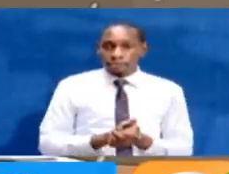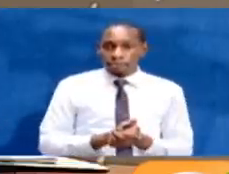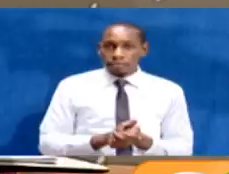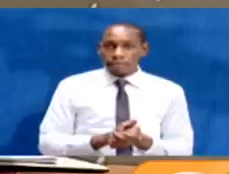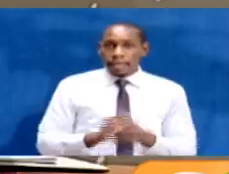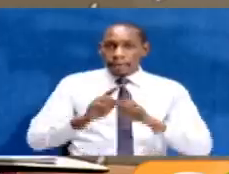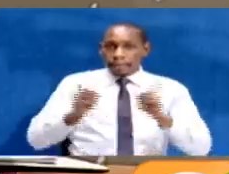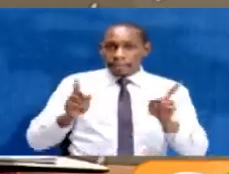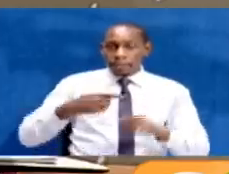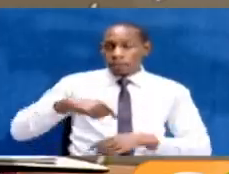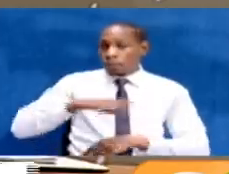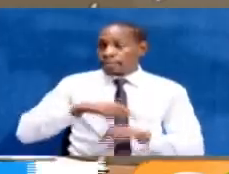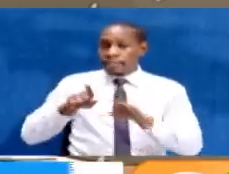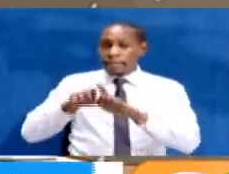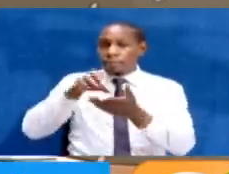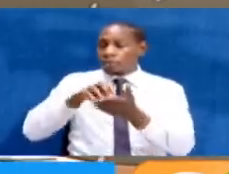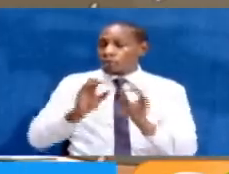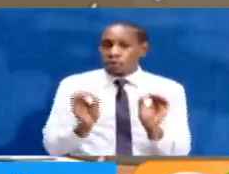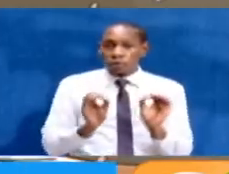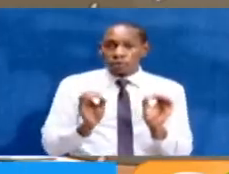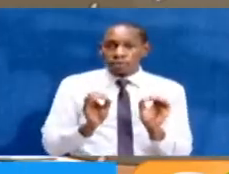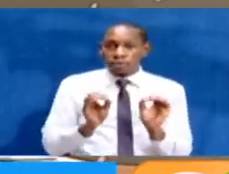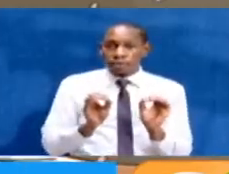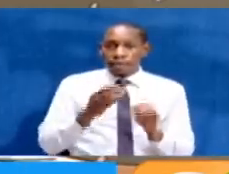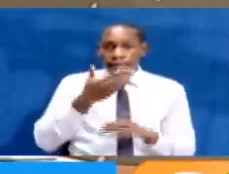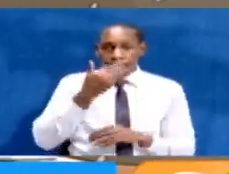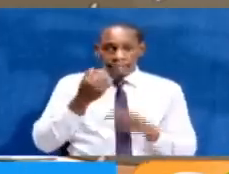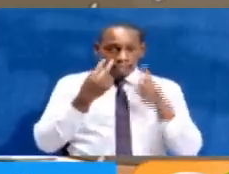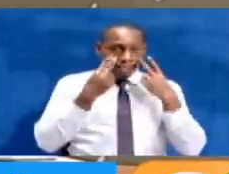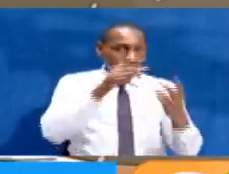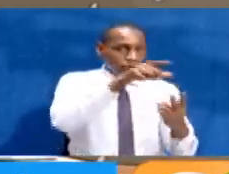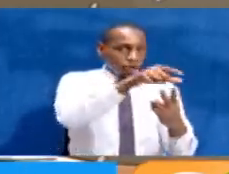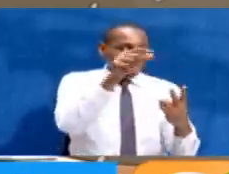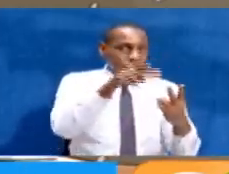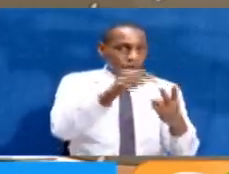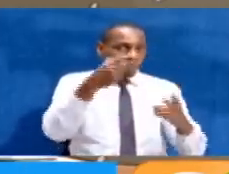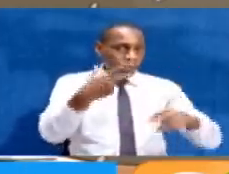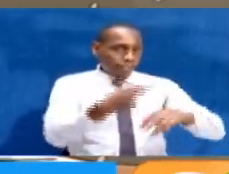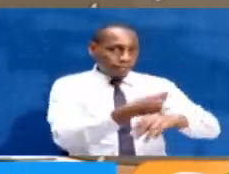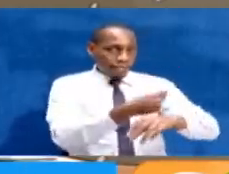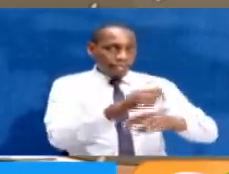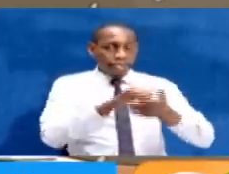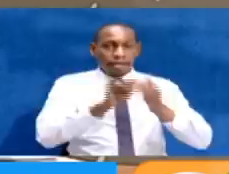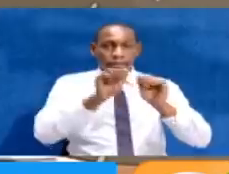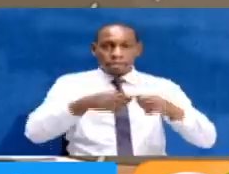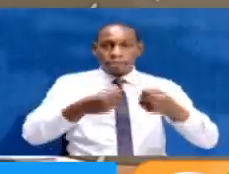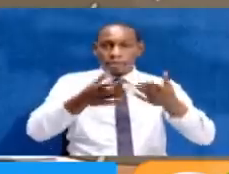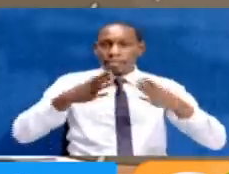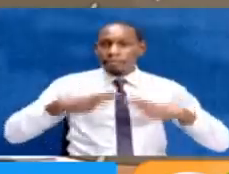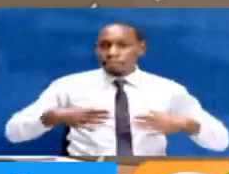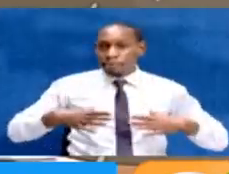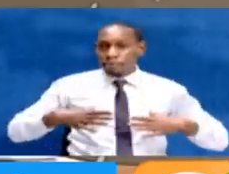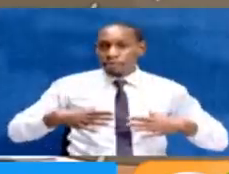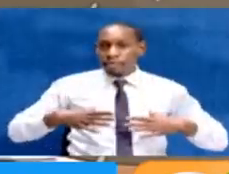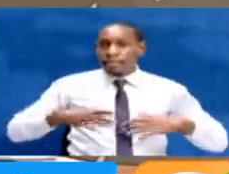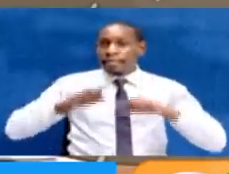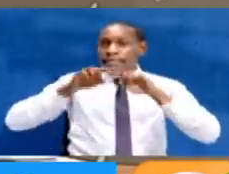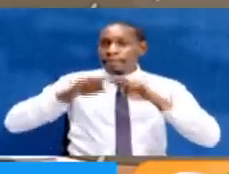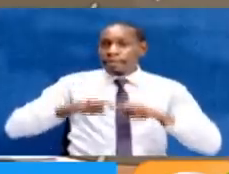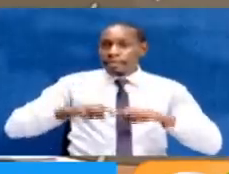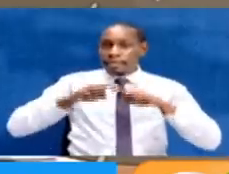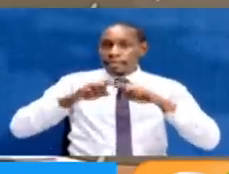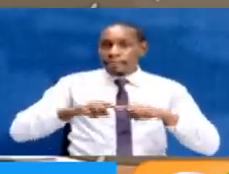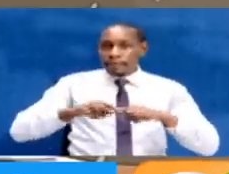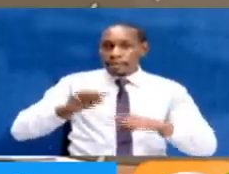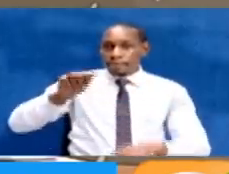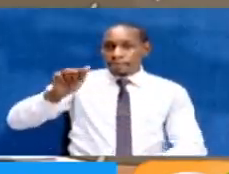than they need. But we are not in that space at all. And we should try and look at options of vaccines that we can give to the people. If we, depending on